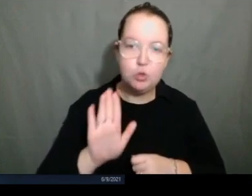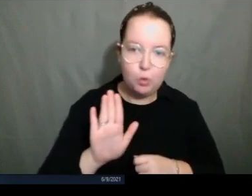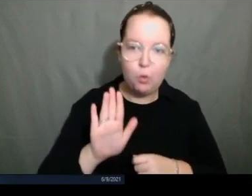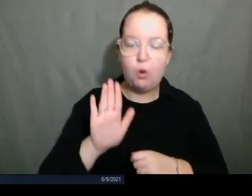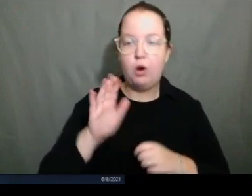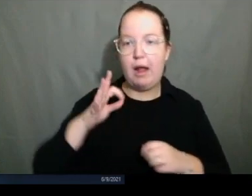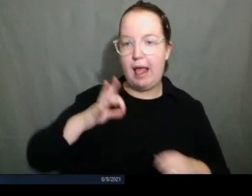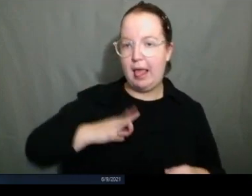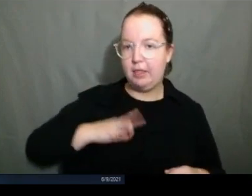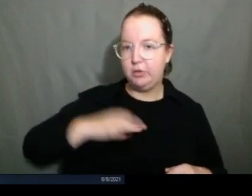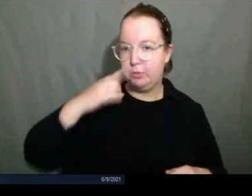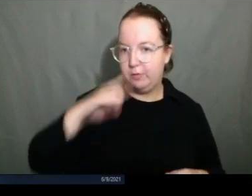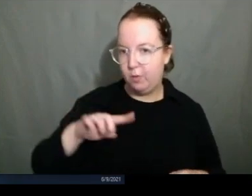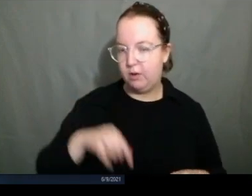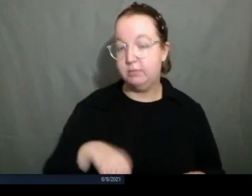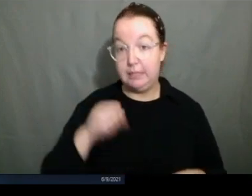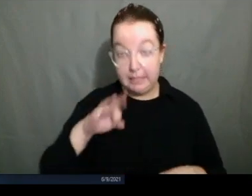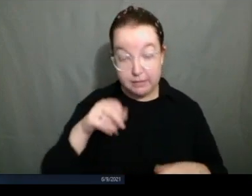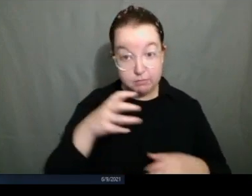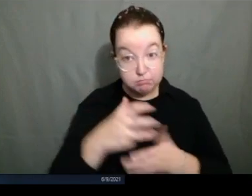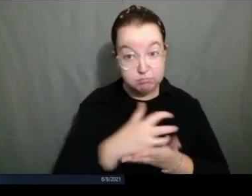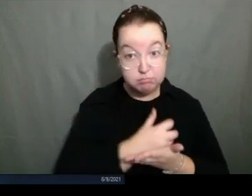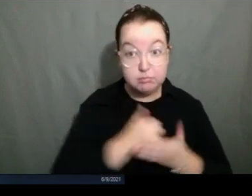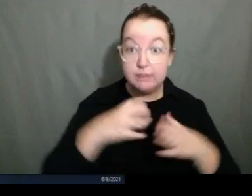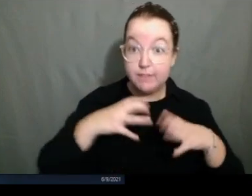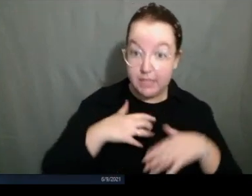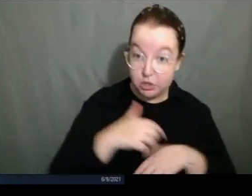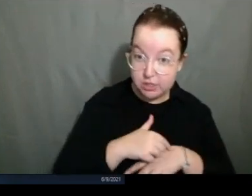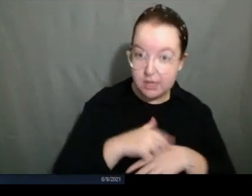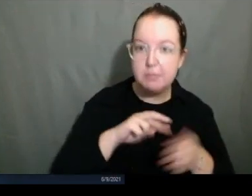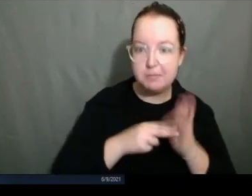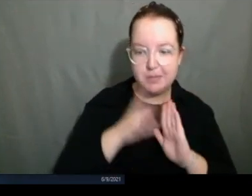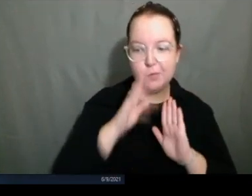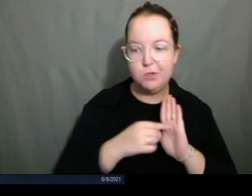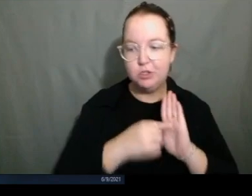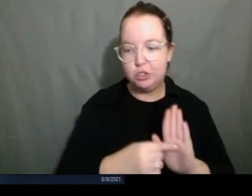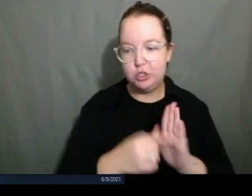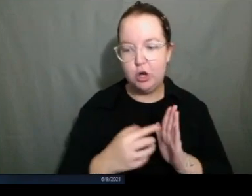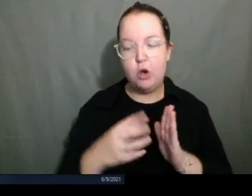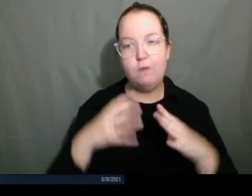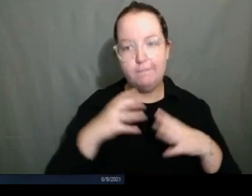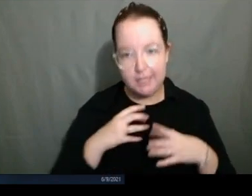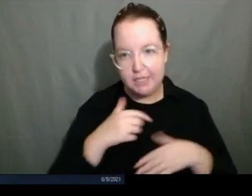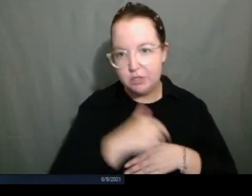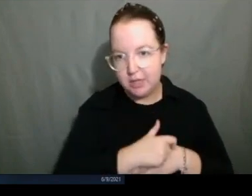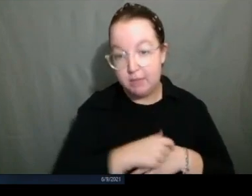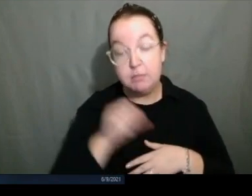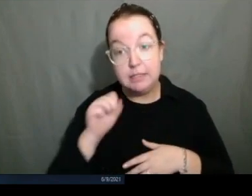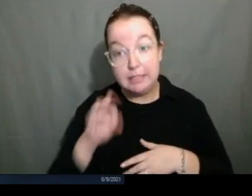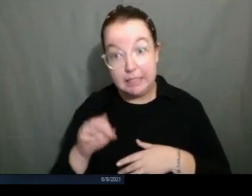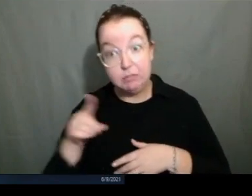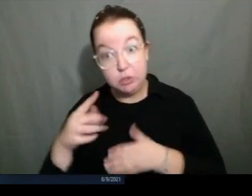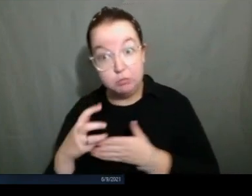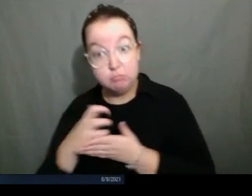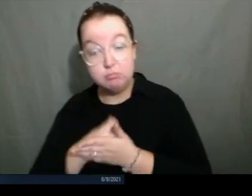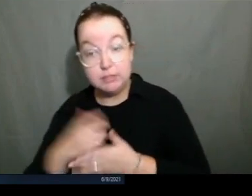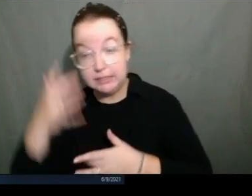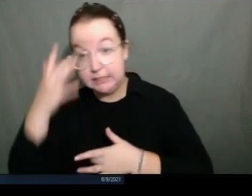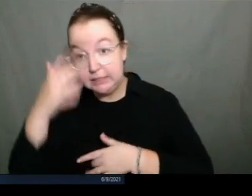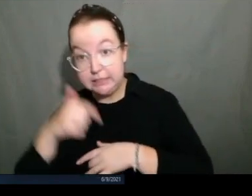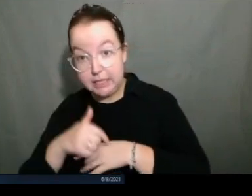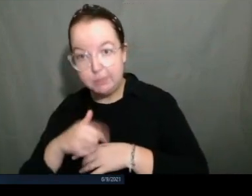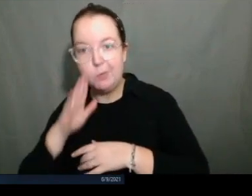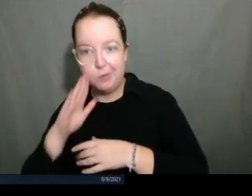currently eligible for. So any accrual that you're currently eligible for, you'll still have access to submit through